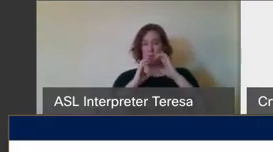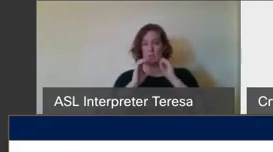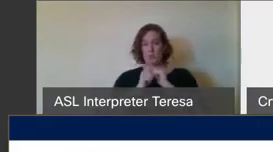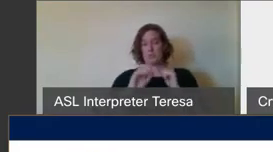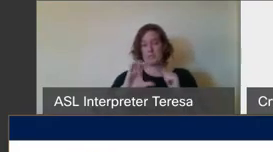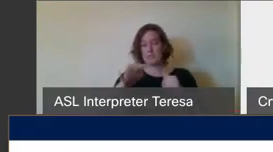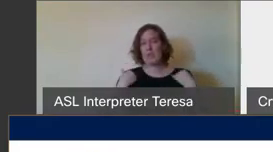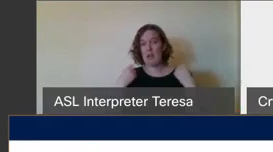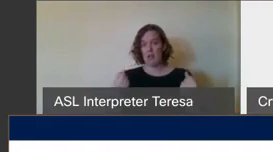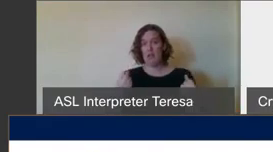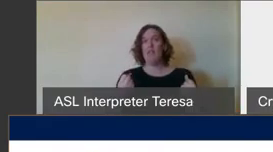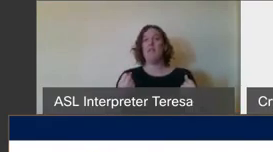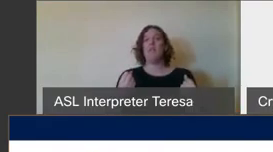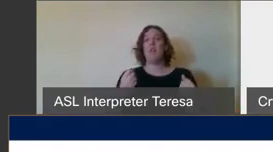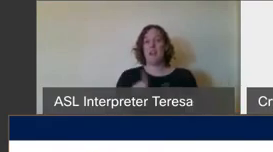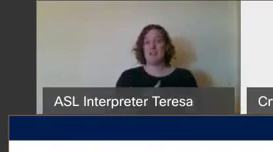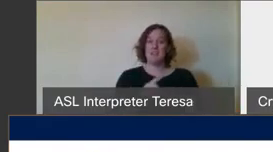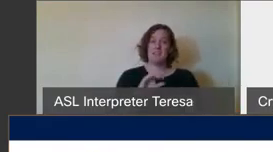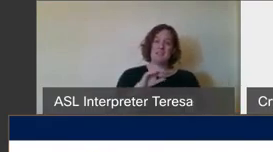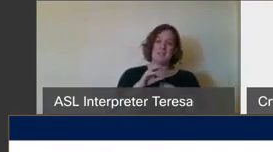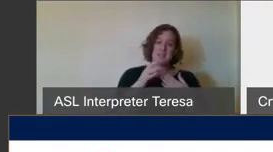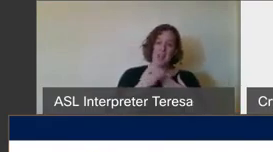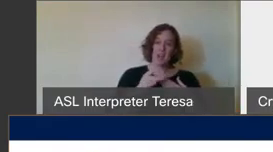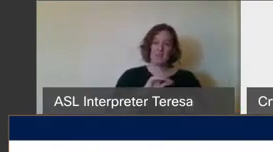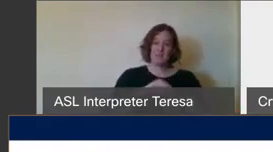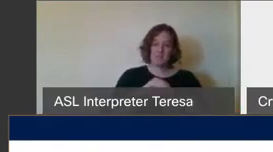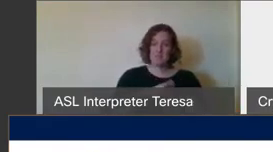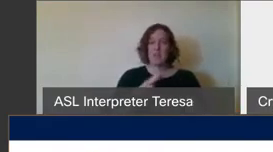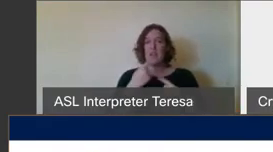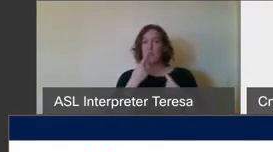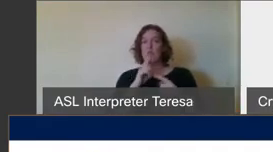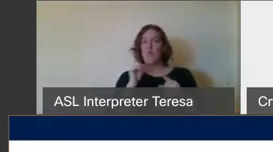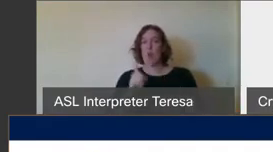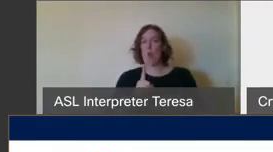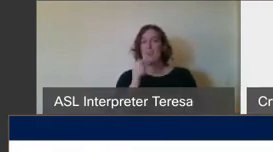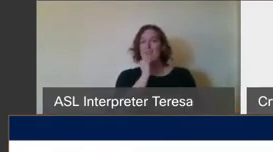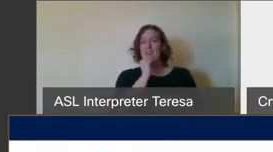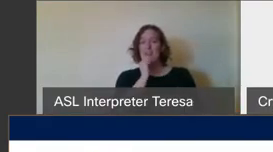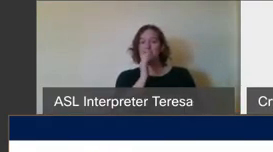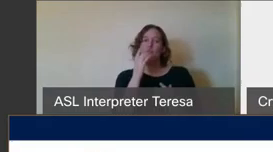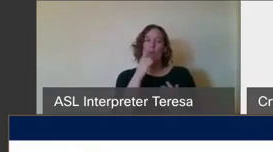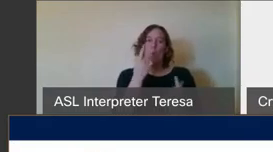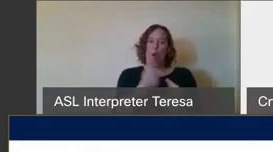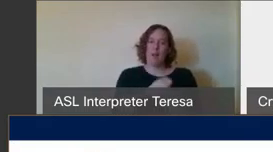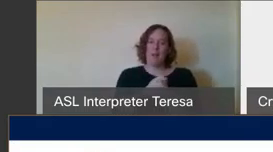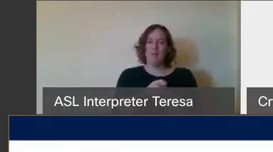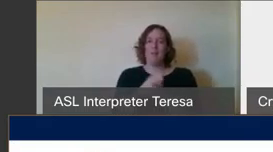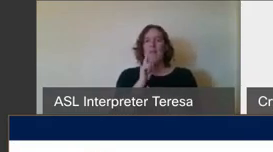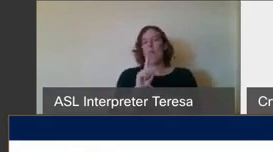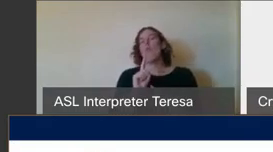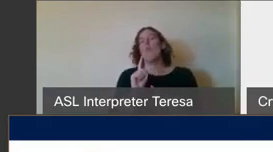as guidance was issued and reported out daily on the impact the public health emergency had on people